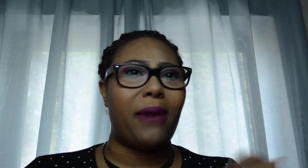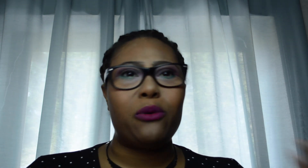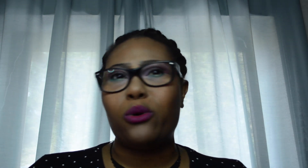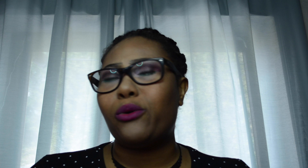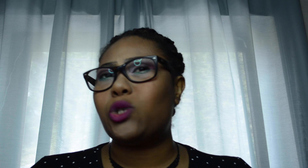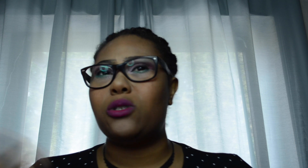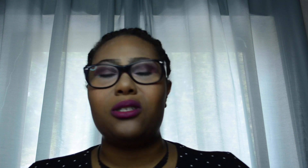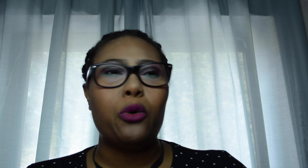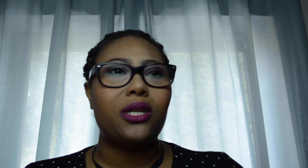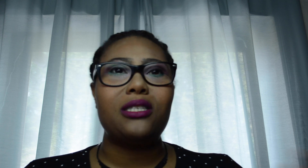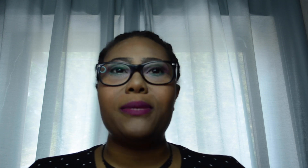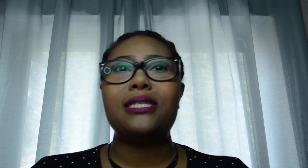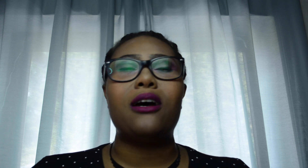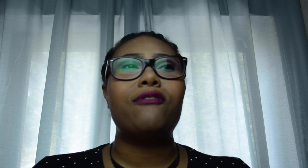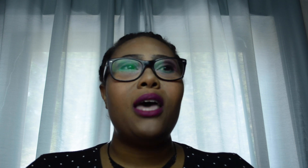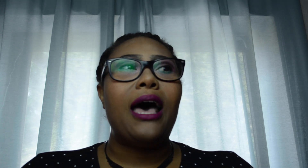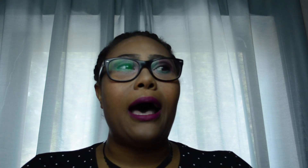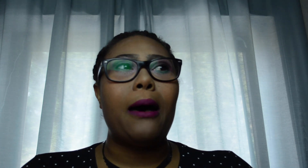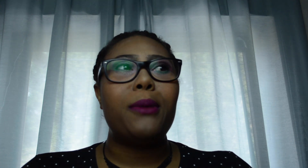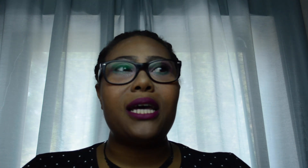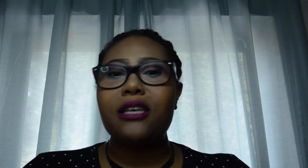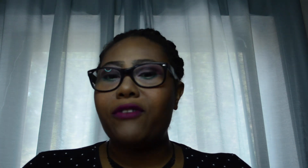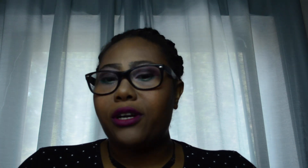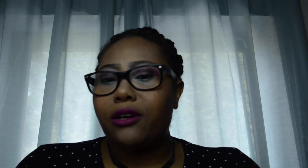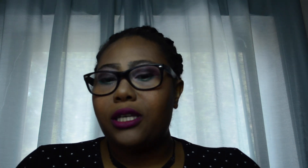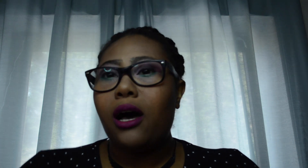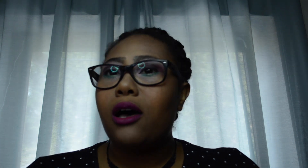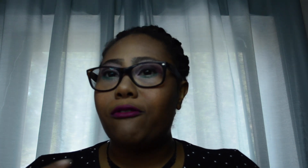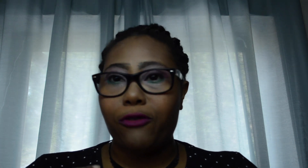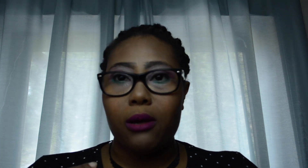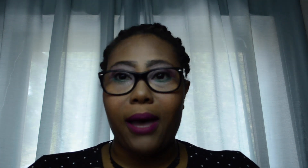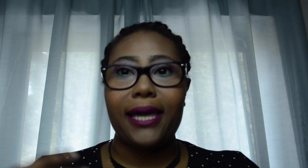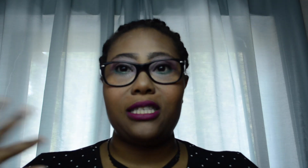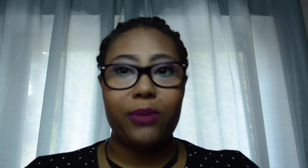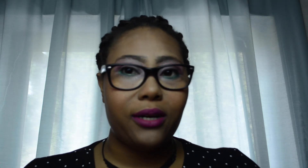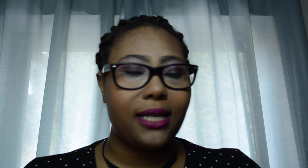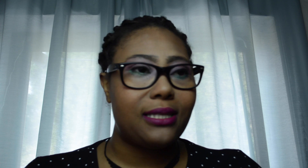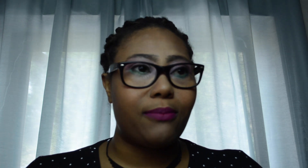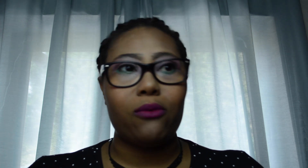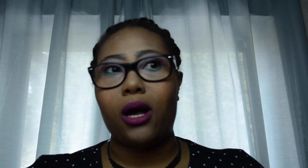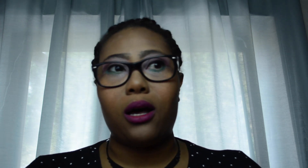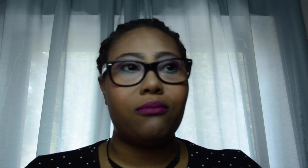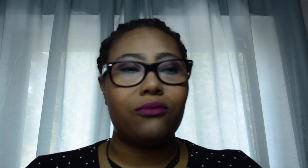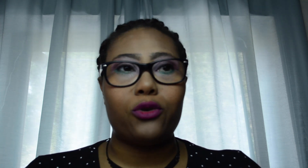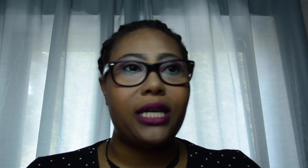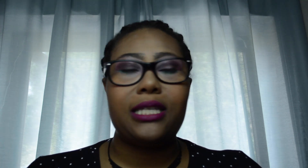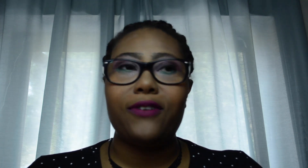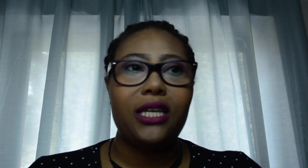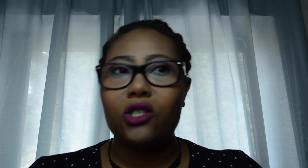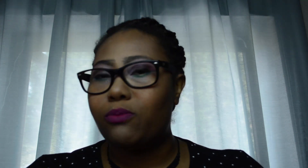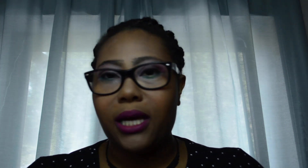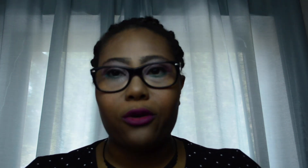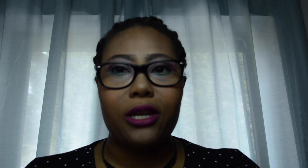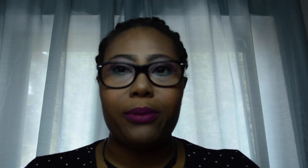racism and microaggressions and tokenism and stuff. And I saw very early on, from my experience, my raw